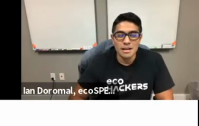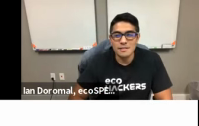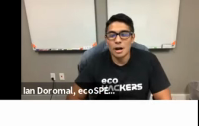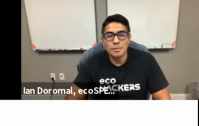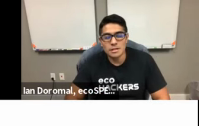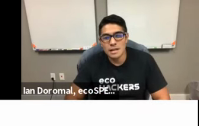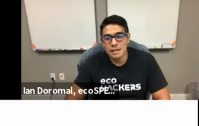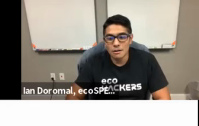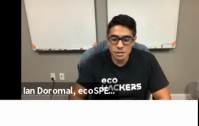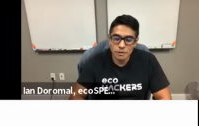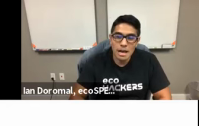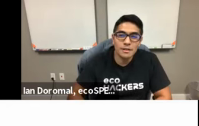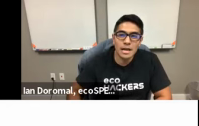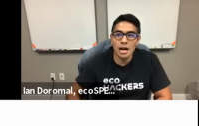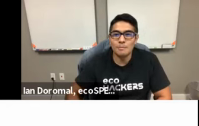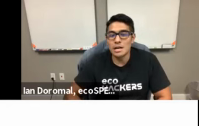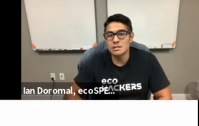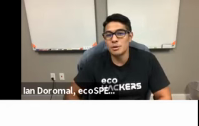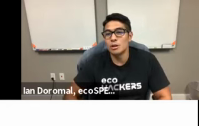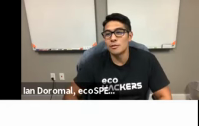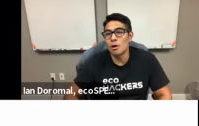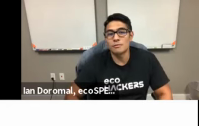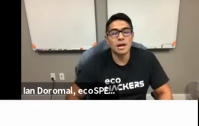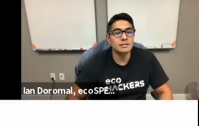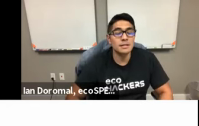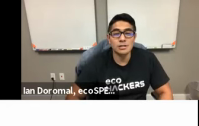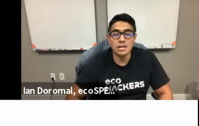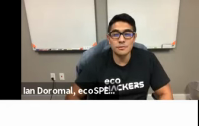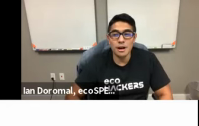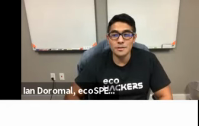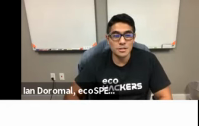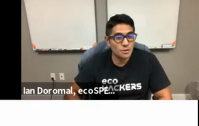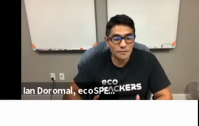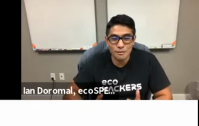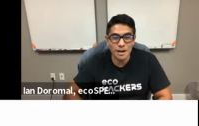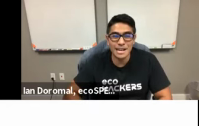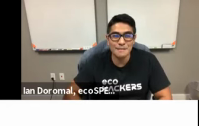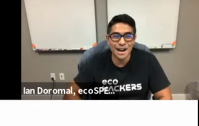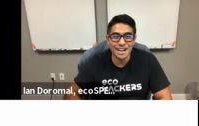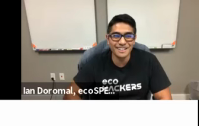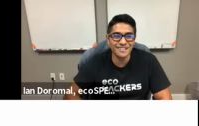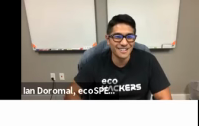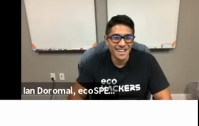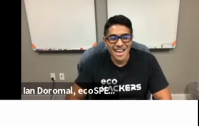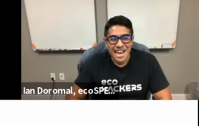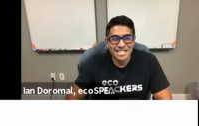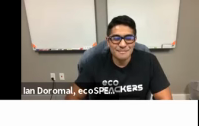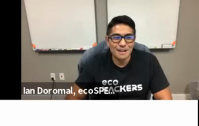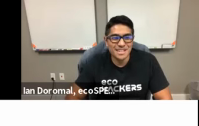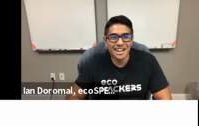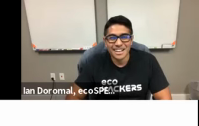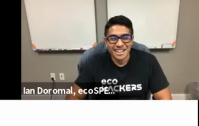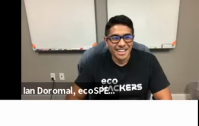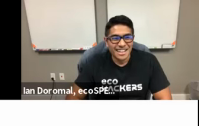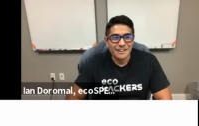in developing this technology, you already have a leg up. And that's the beauty of going through NASA Tech Transfer Office is you have a great name behind you. And